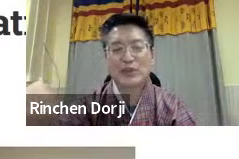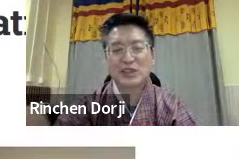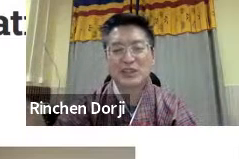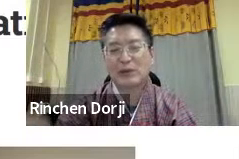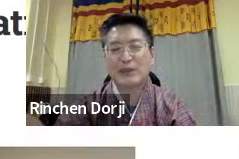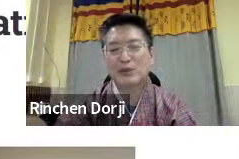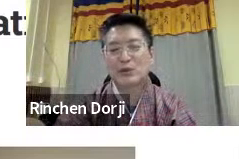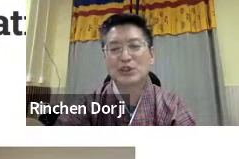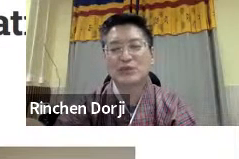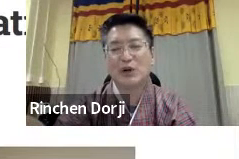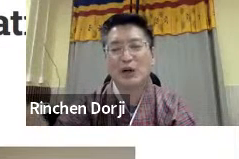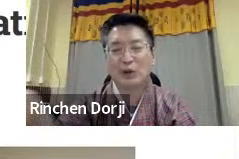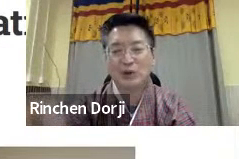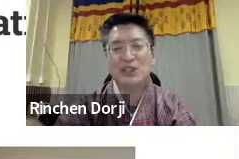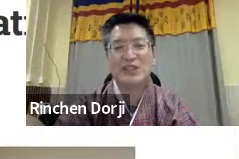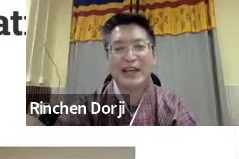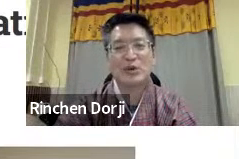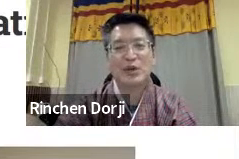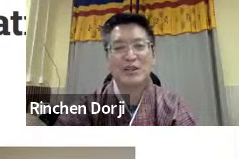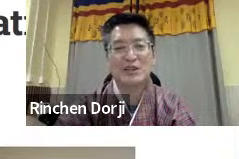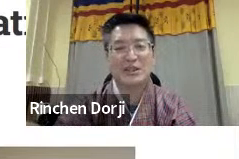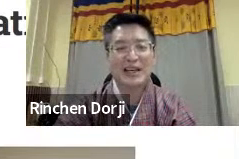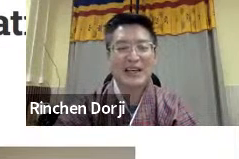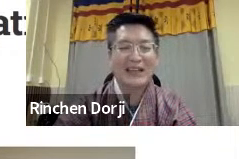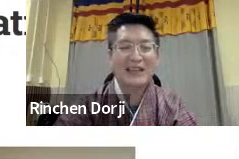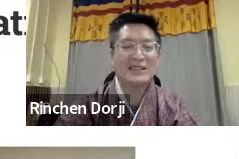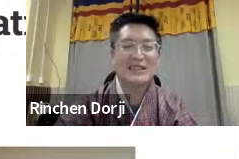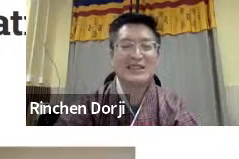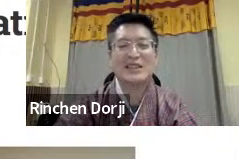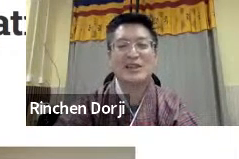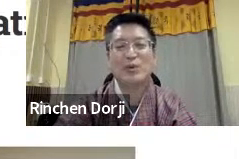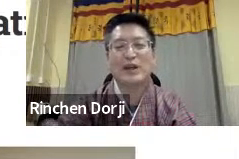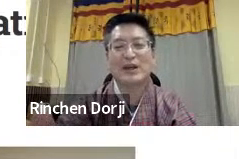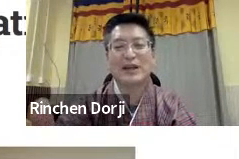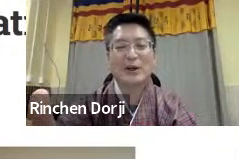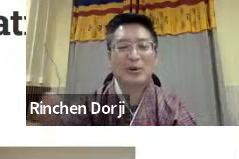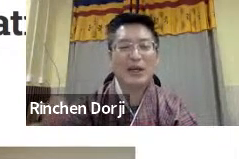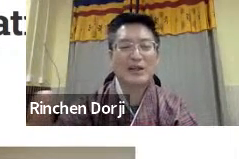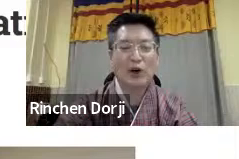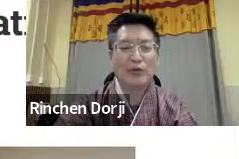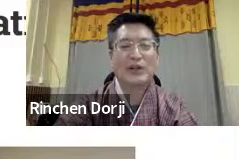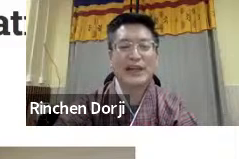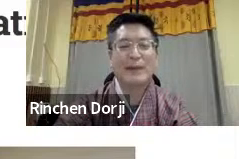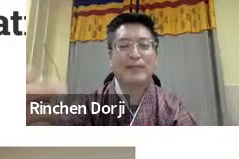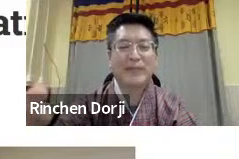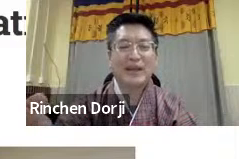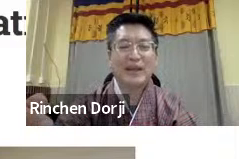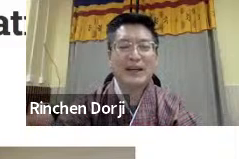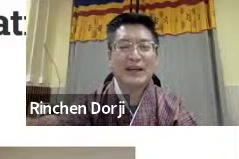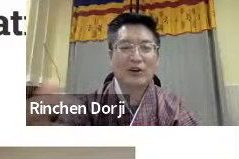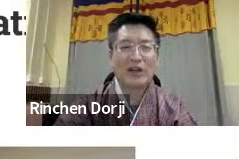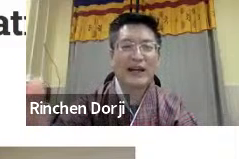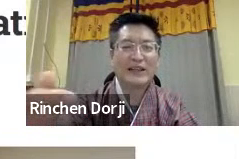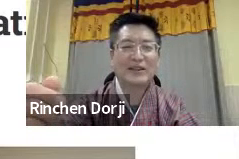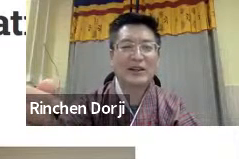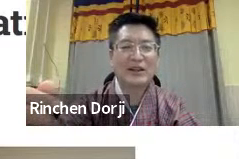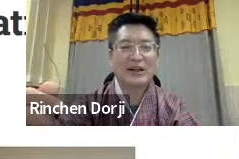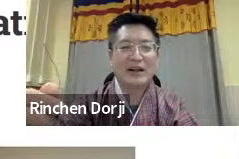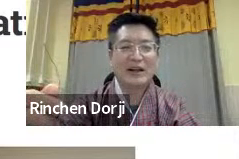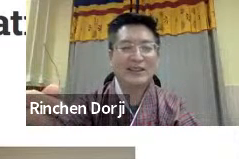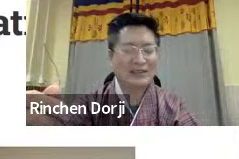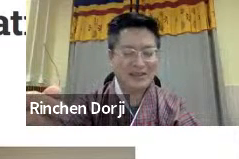in-house professional development courses for our own teacher educators. And this is a scene where we had offered them an